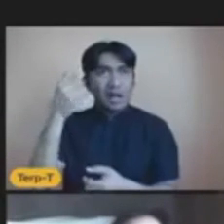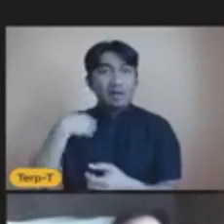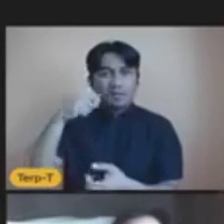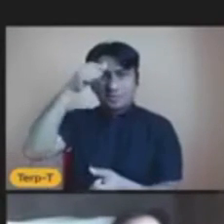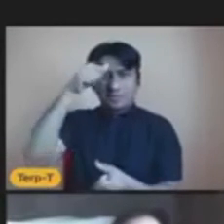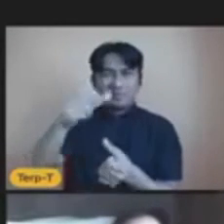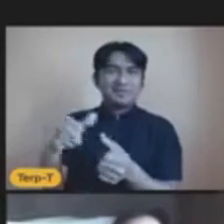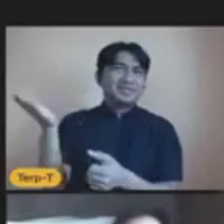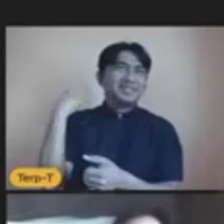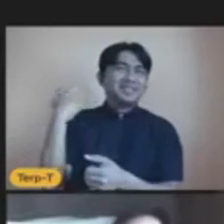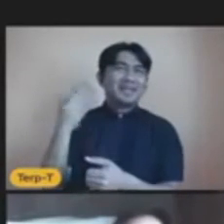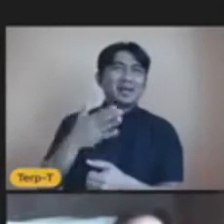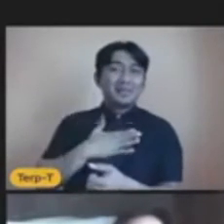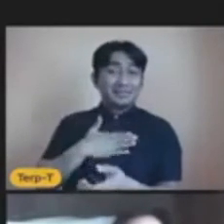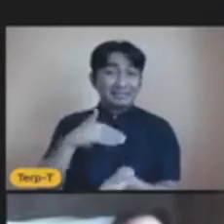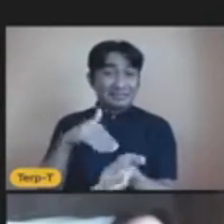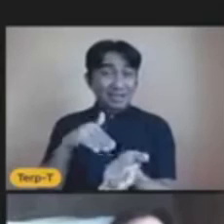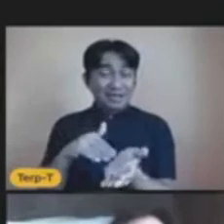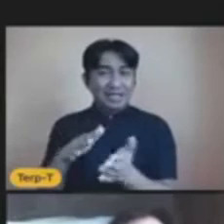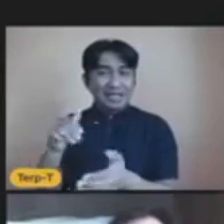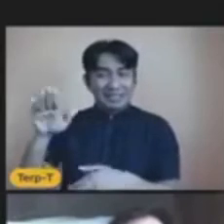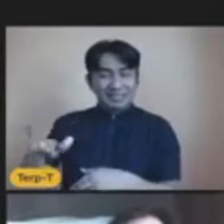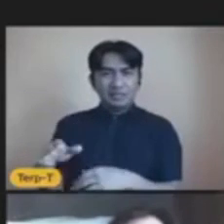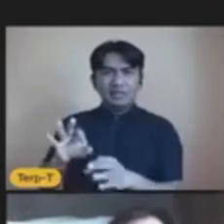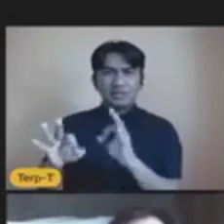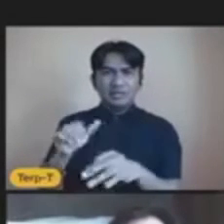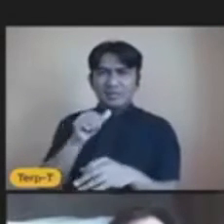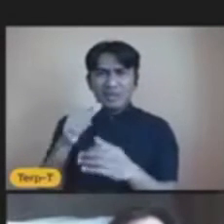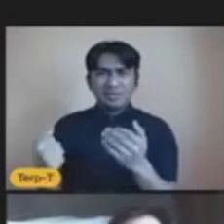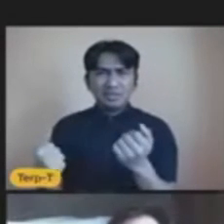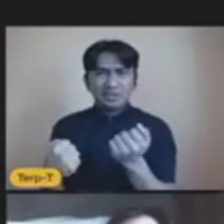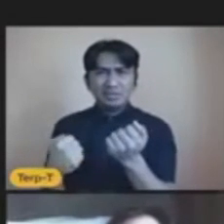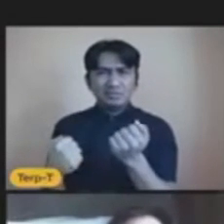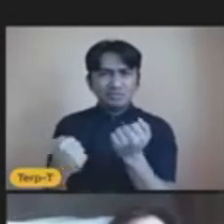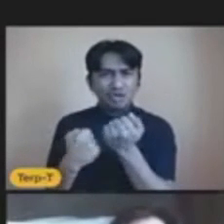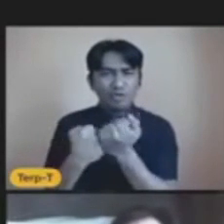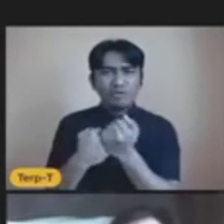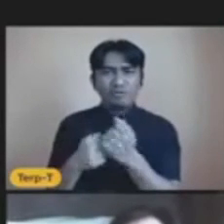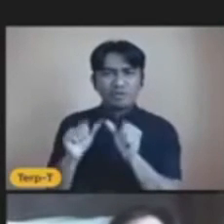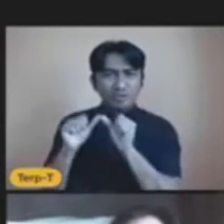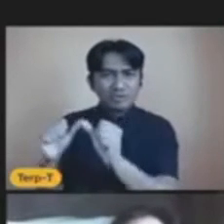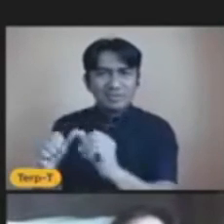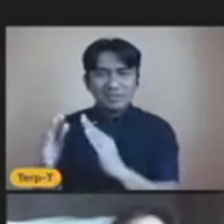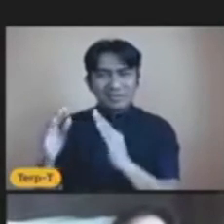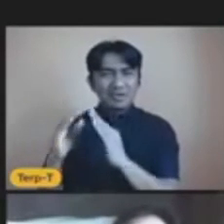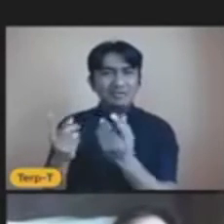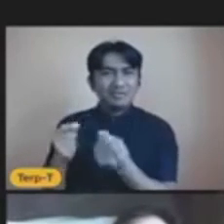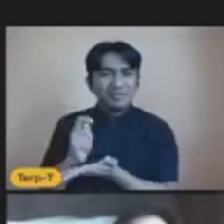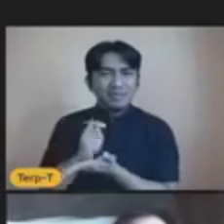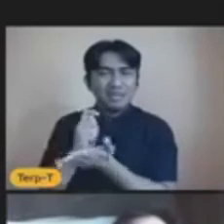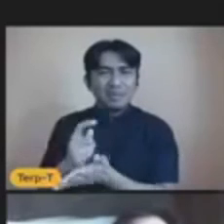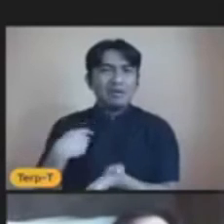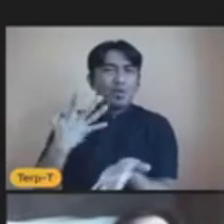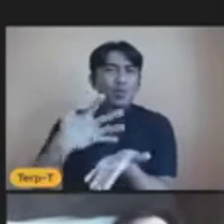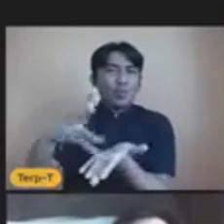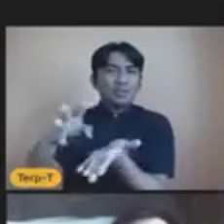ko, kung hindi daw namin isusupport yung therapy sa bahay, sasayang lang daw kami ng pera. So, what